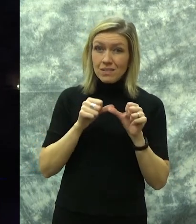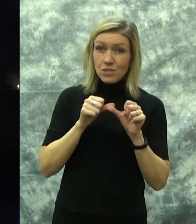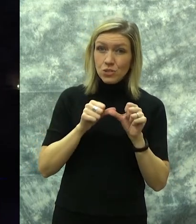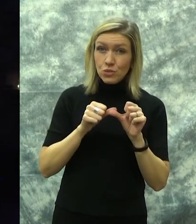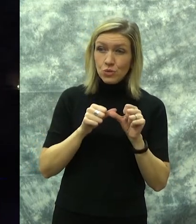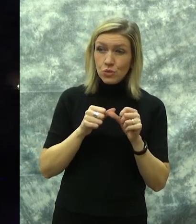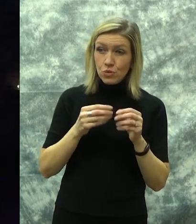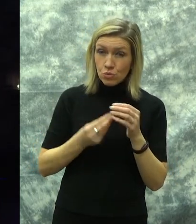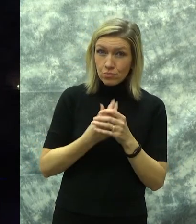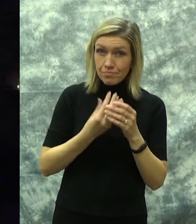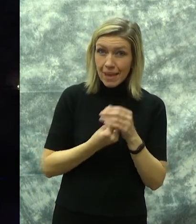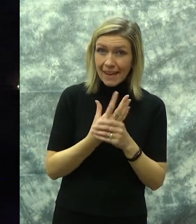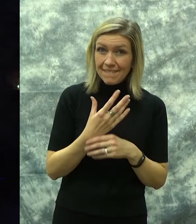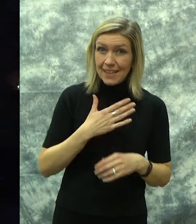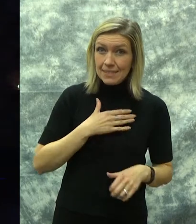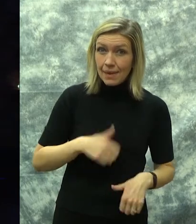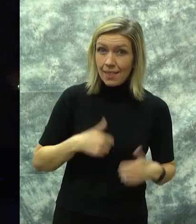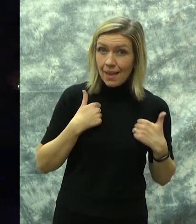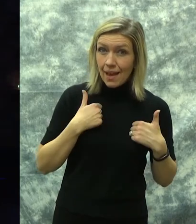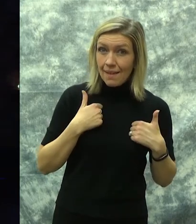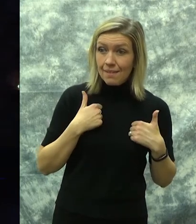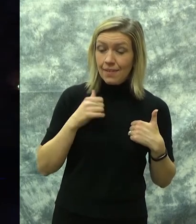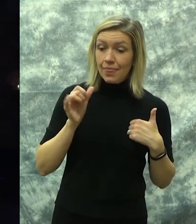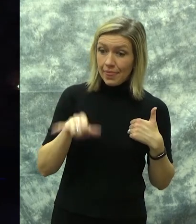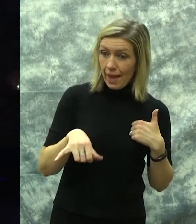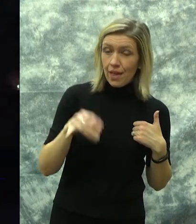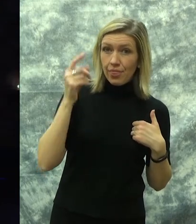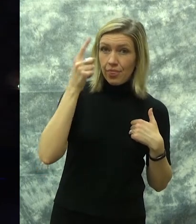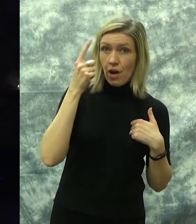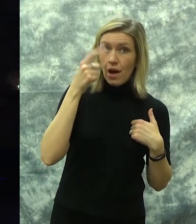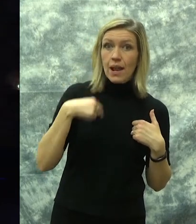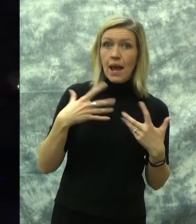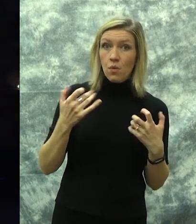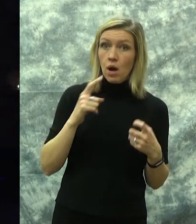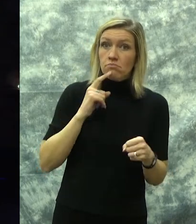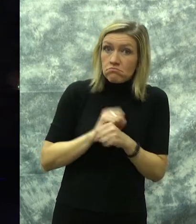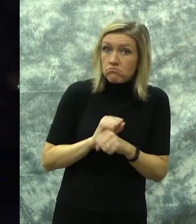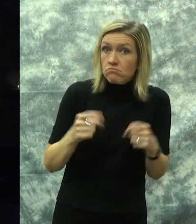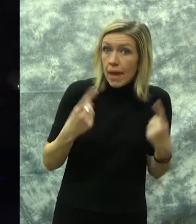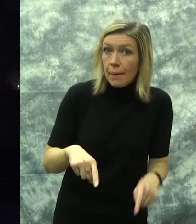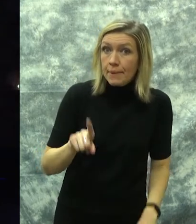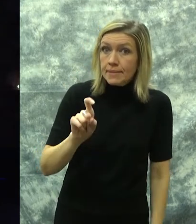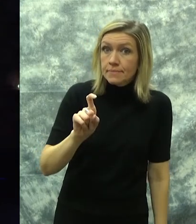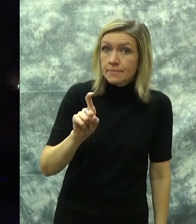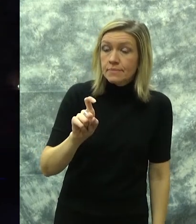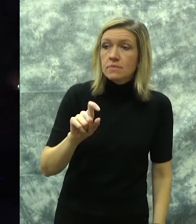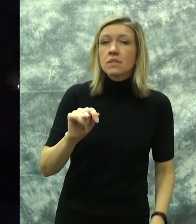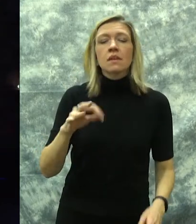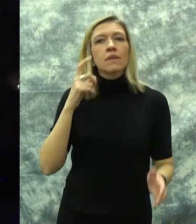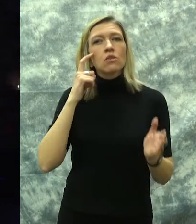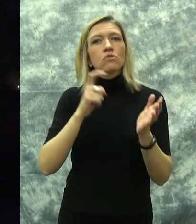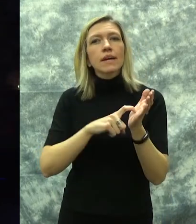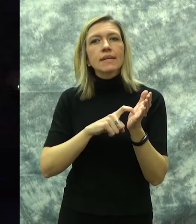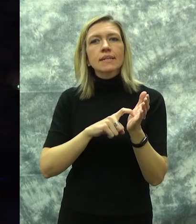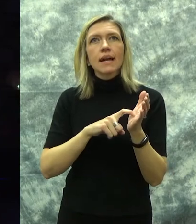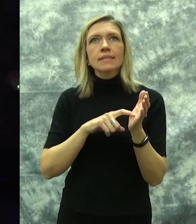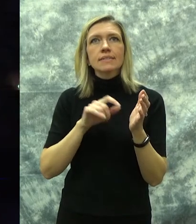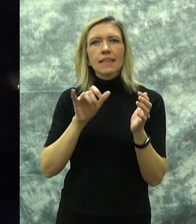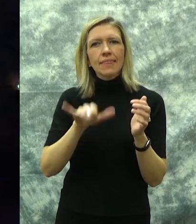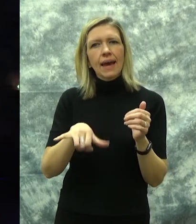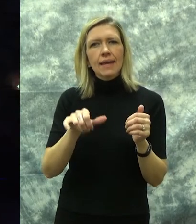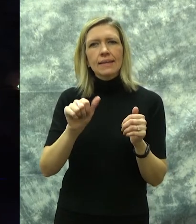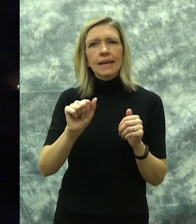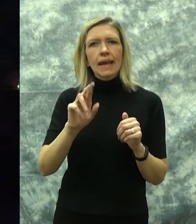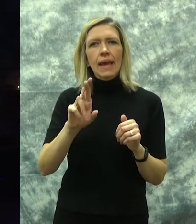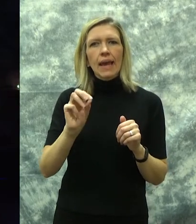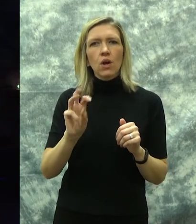life? Is that a thought that I want to come to fruition? And recognizing that the arrow example, that every time